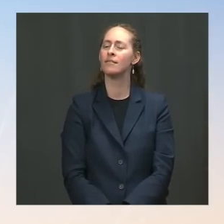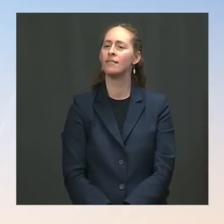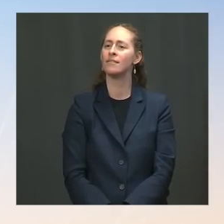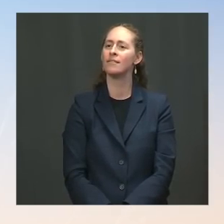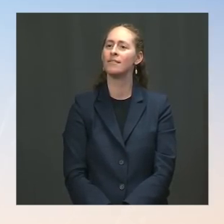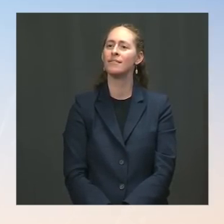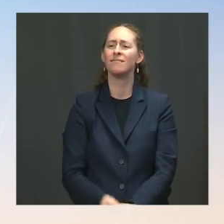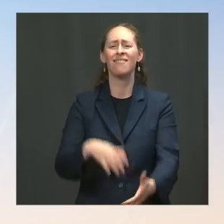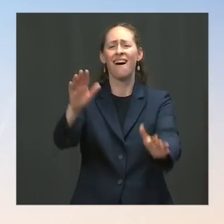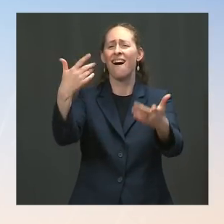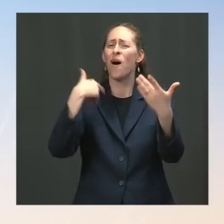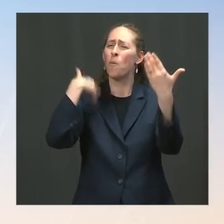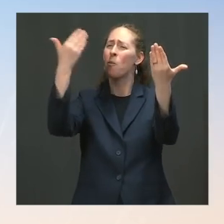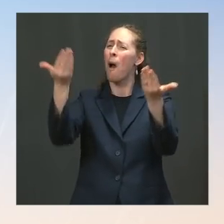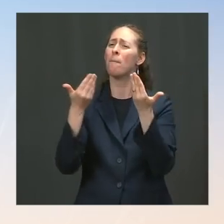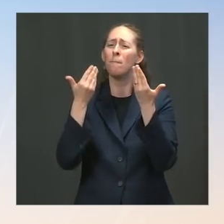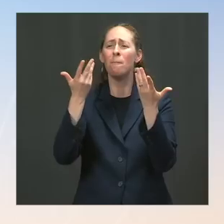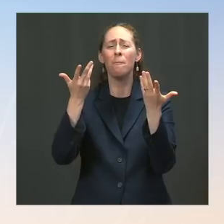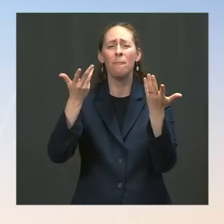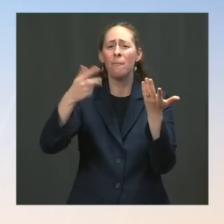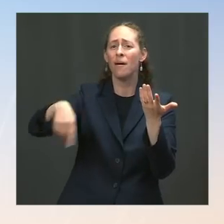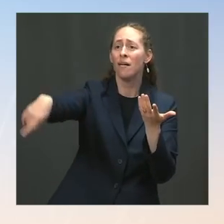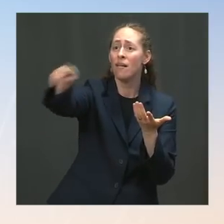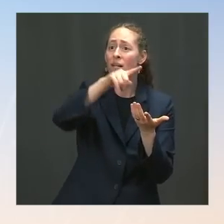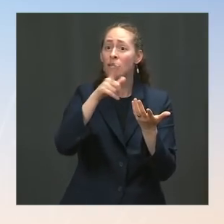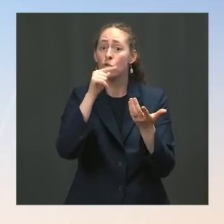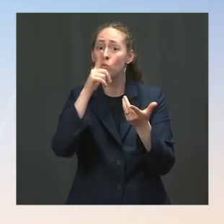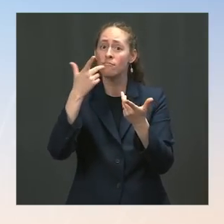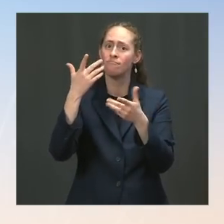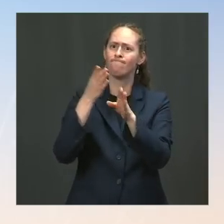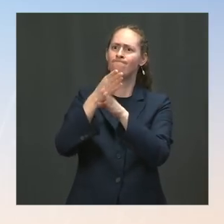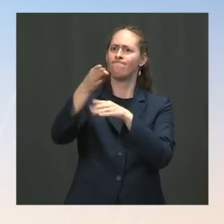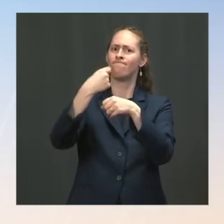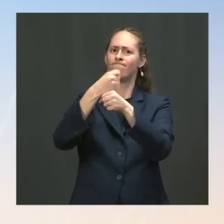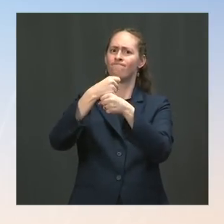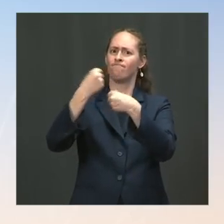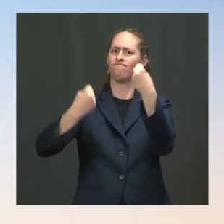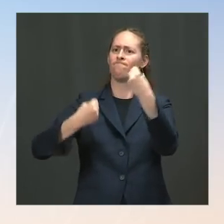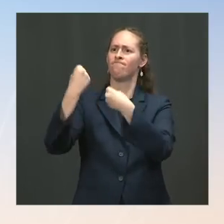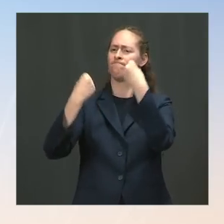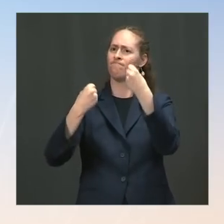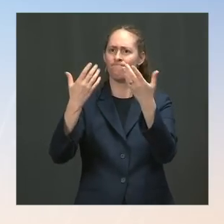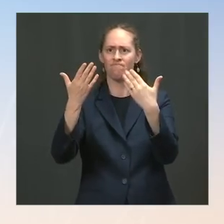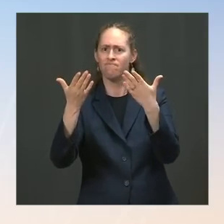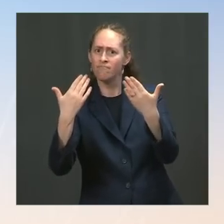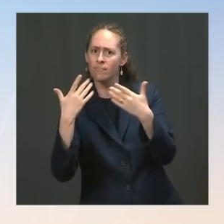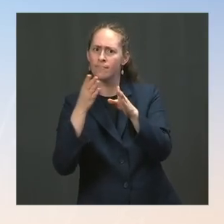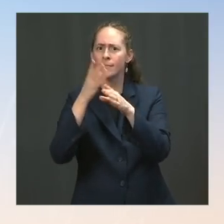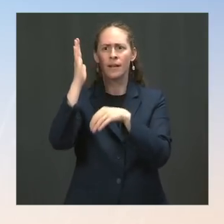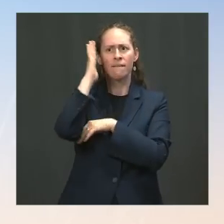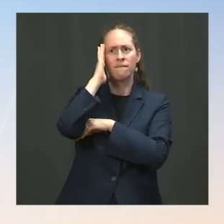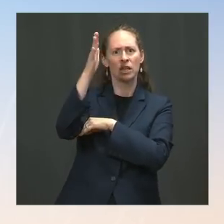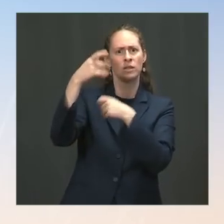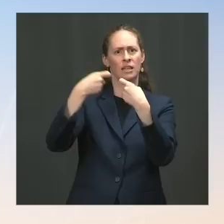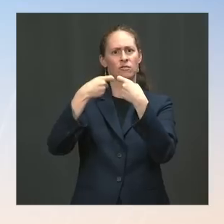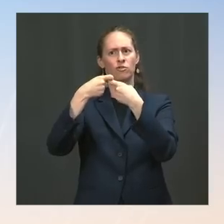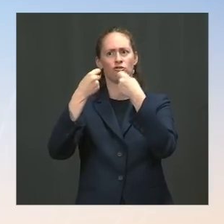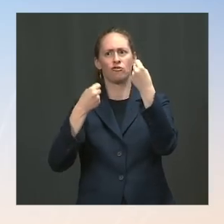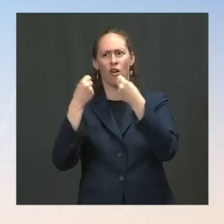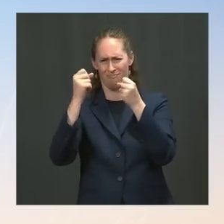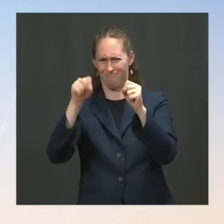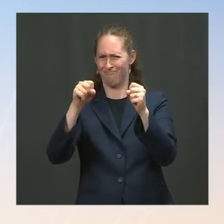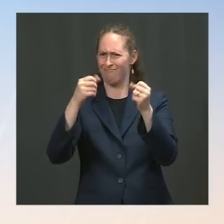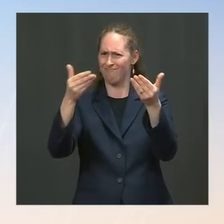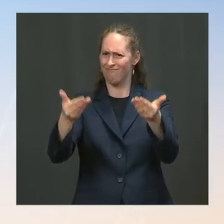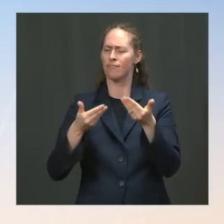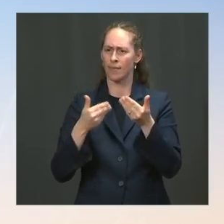who recognize the potential of an electric vehicle future and support efforts that will help reach the president's goal. And certainly, Tesla is one of those